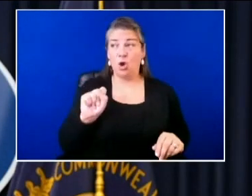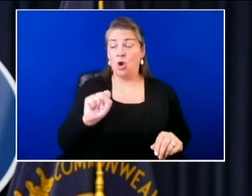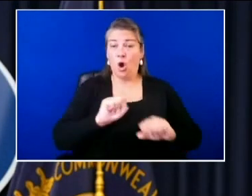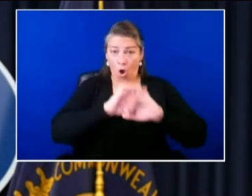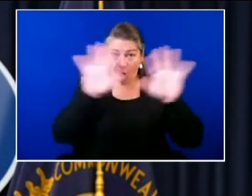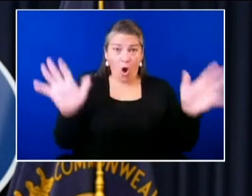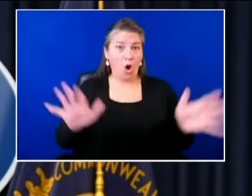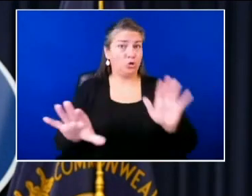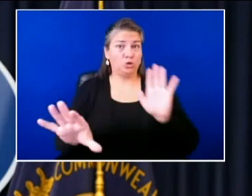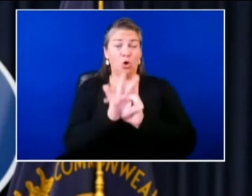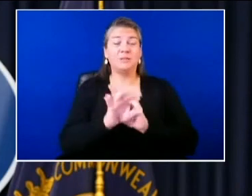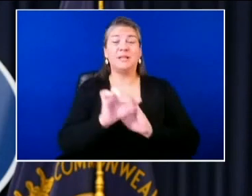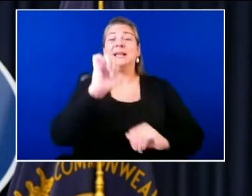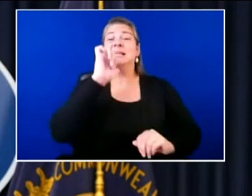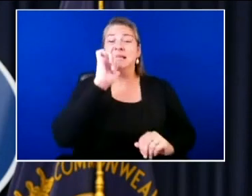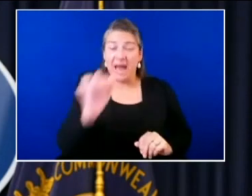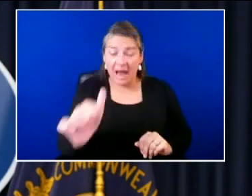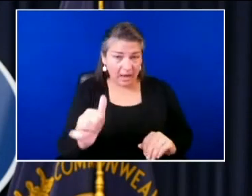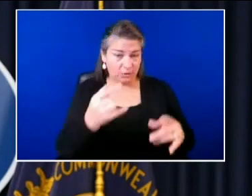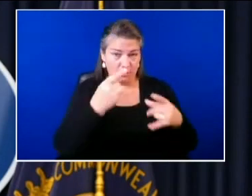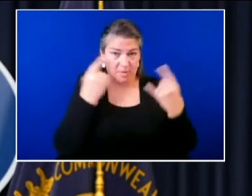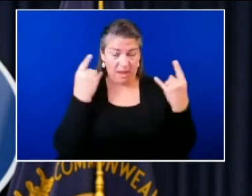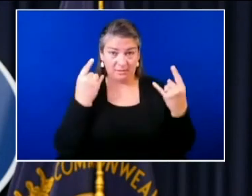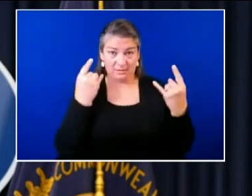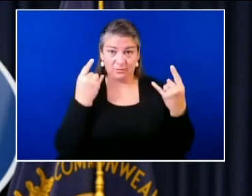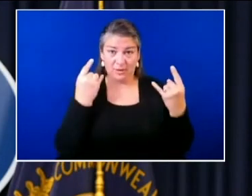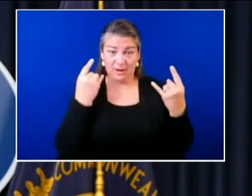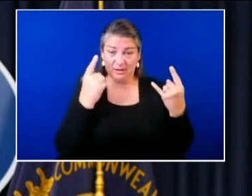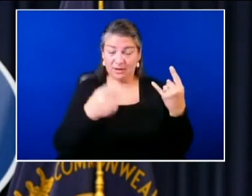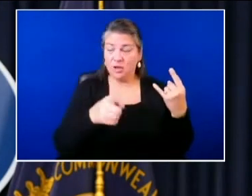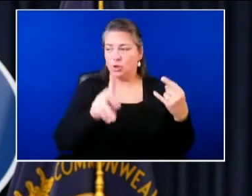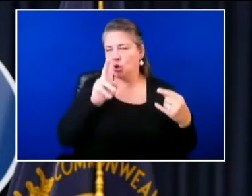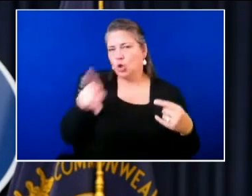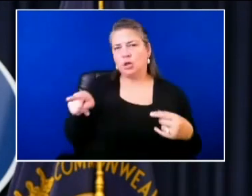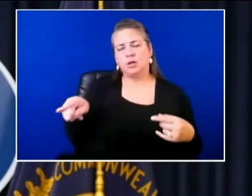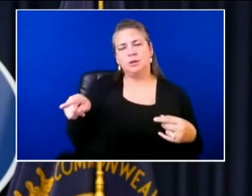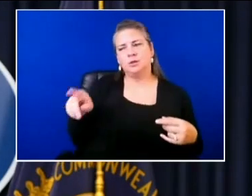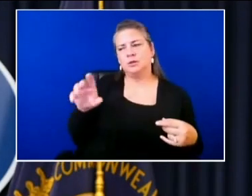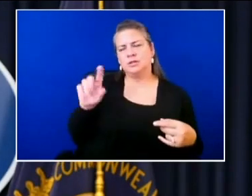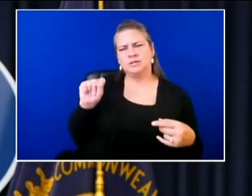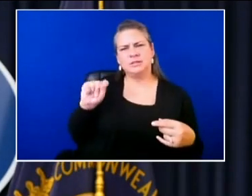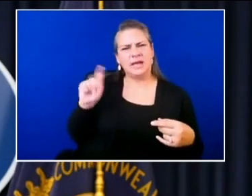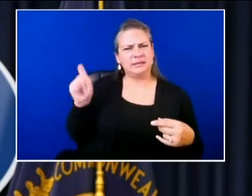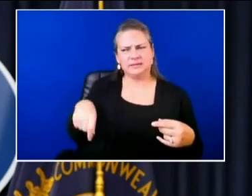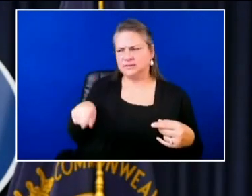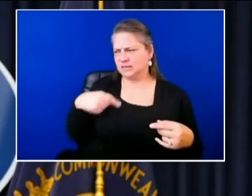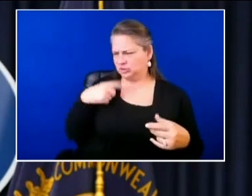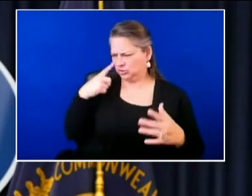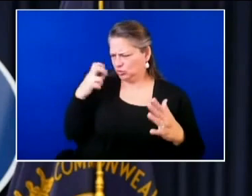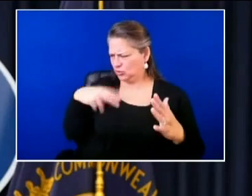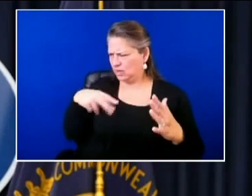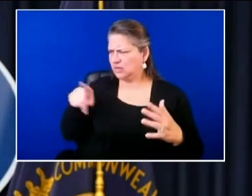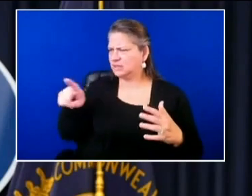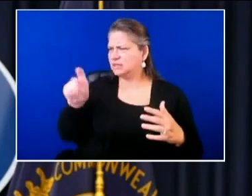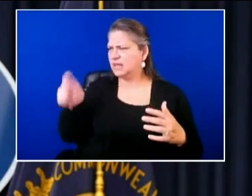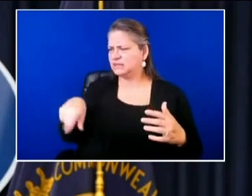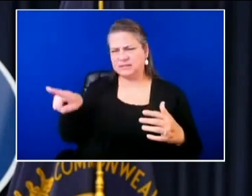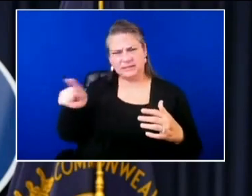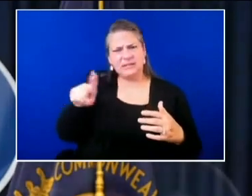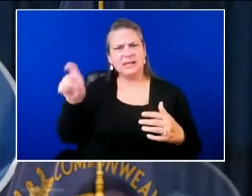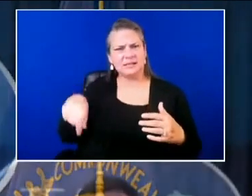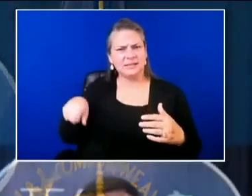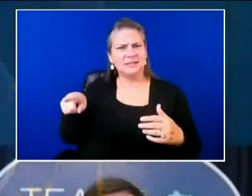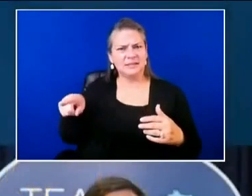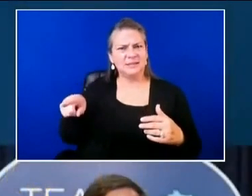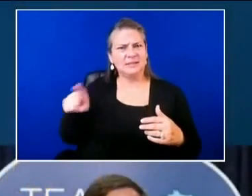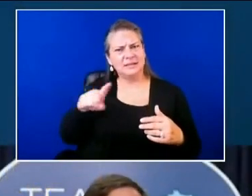right thing. We're in what it was in Texas. I think I just read an article that we have here in Texas. You